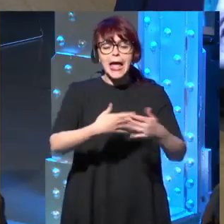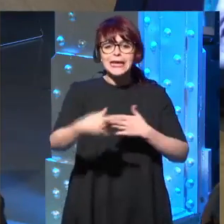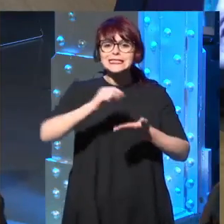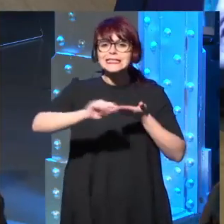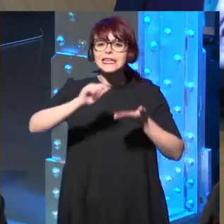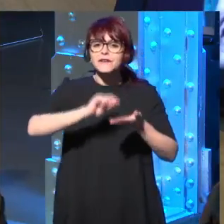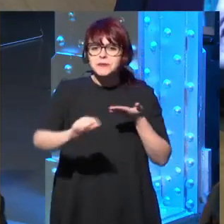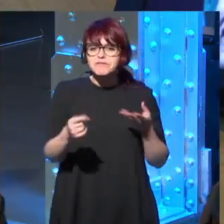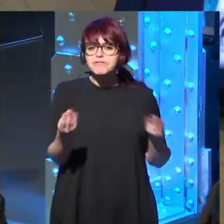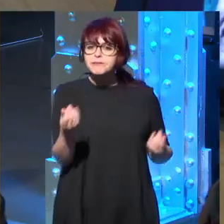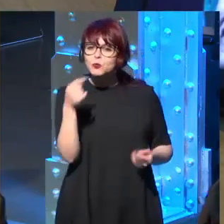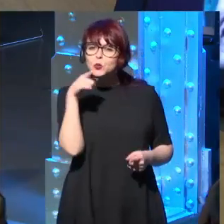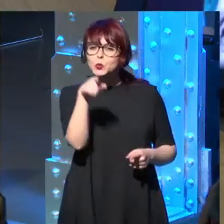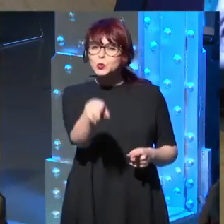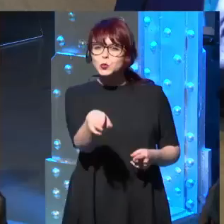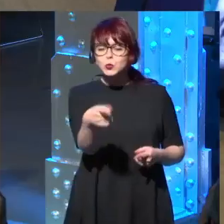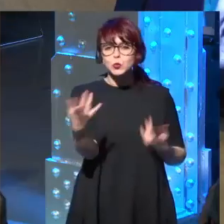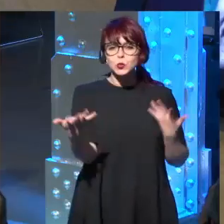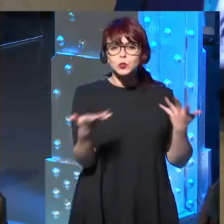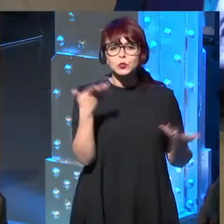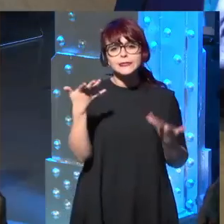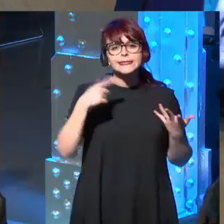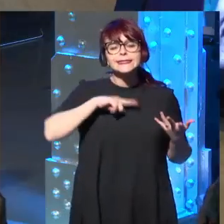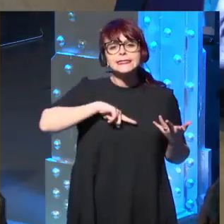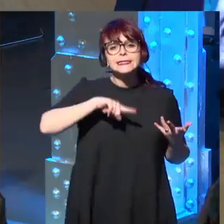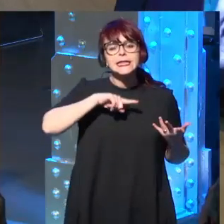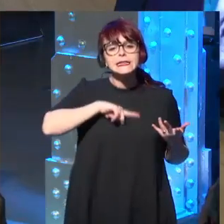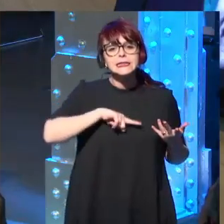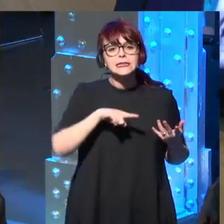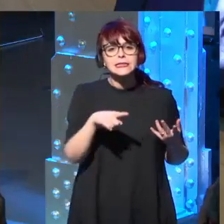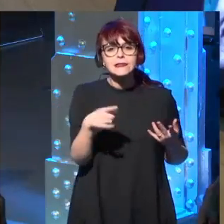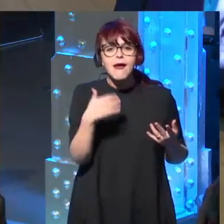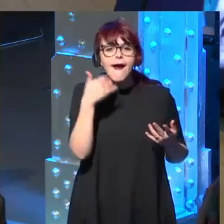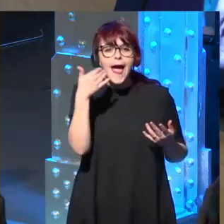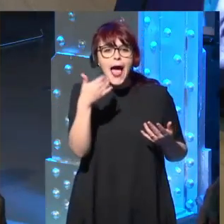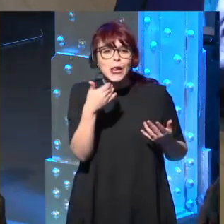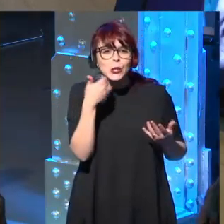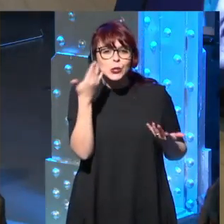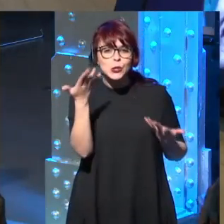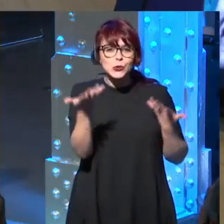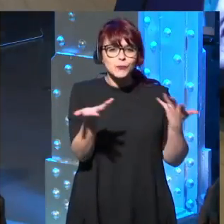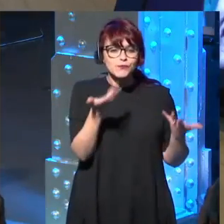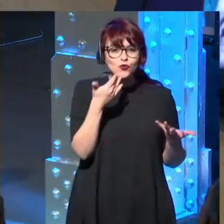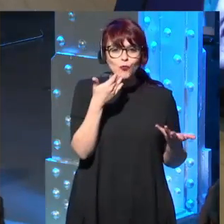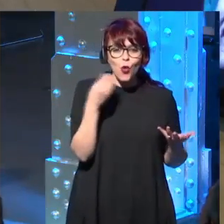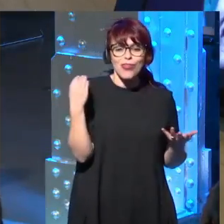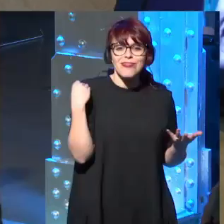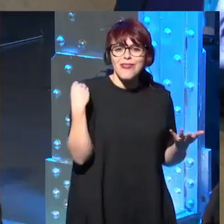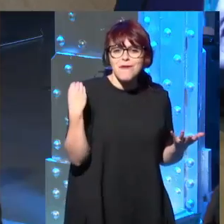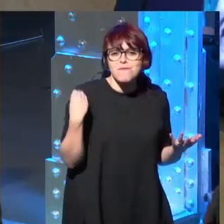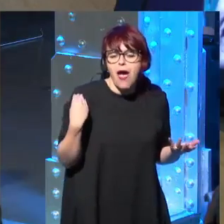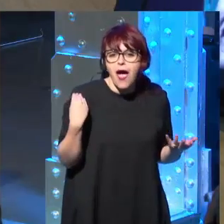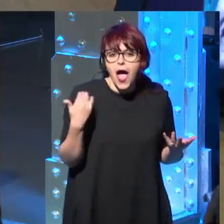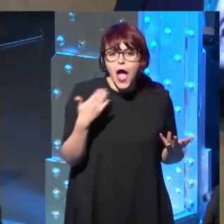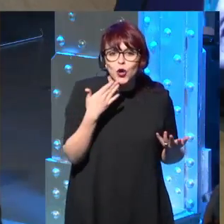While you were writing it, do you realize that there is something in you like